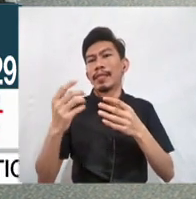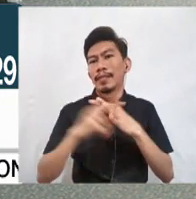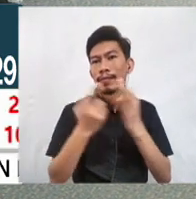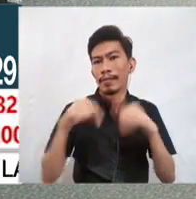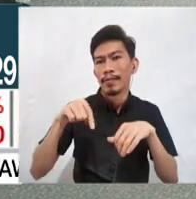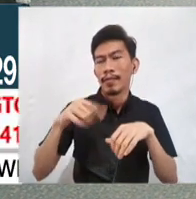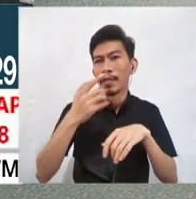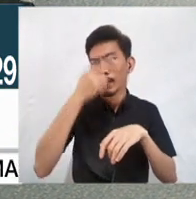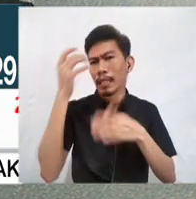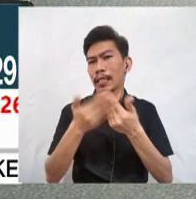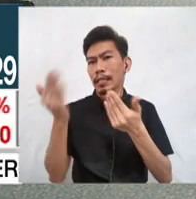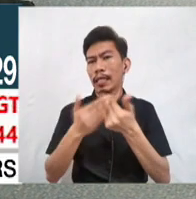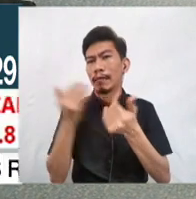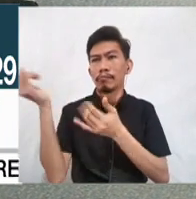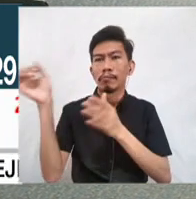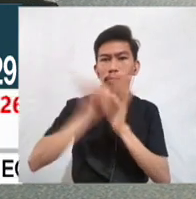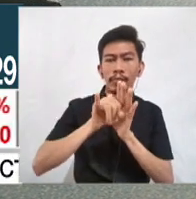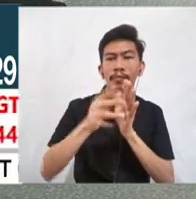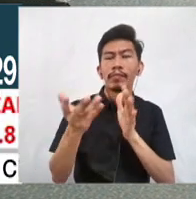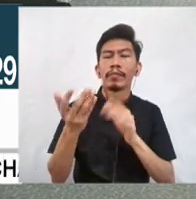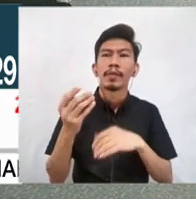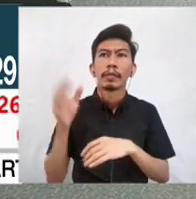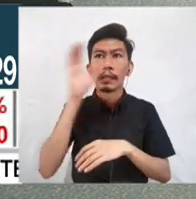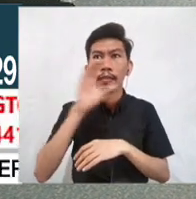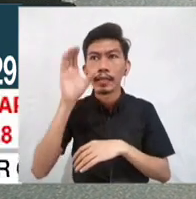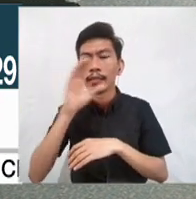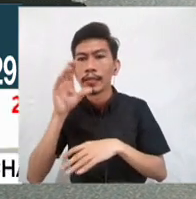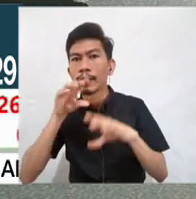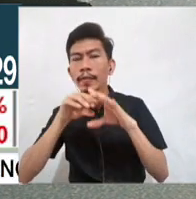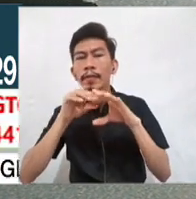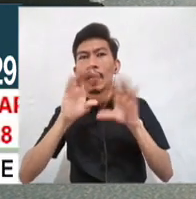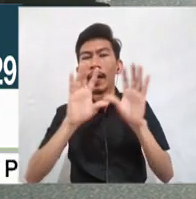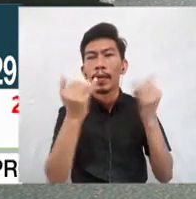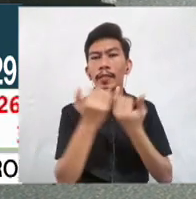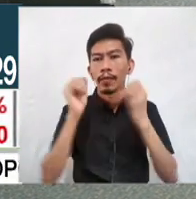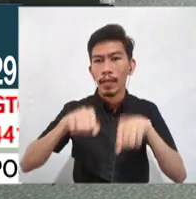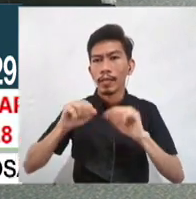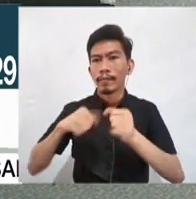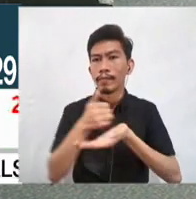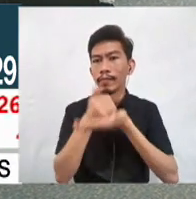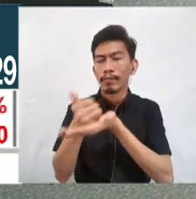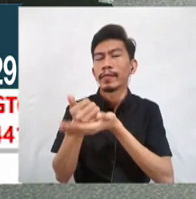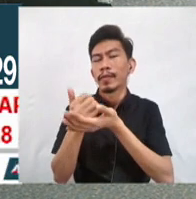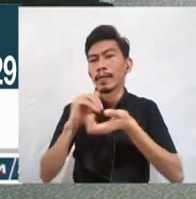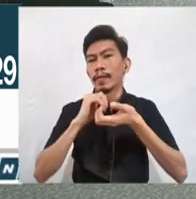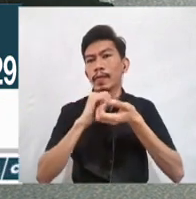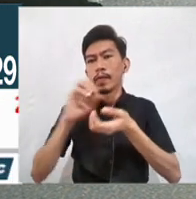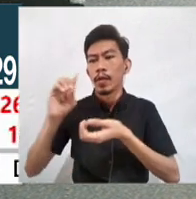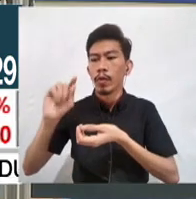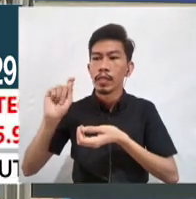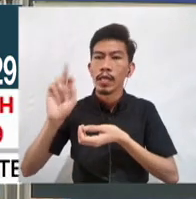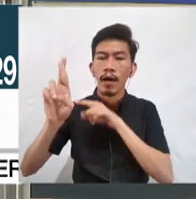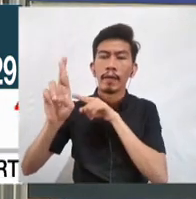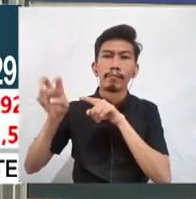So, naghanap tayo. We're looking for investors who can put this. No, of course, this is in partnership with DOTR. No, and